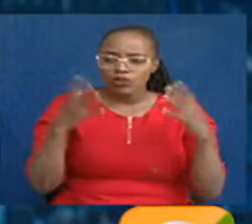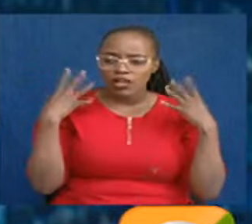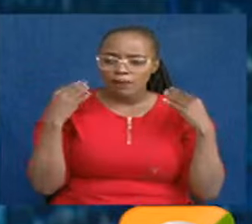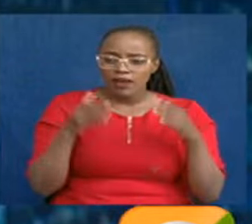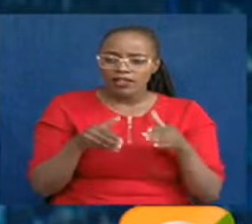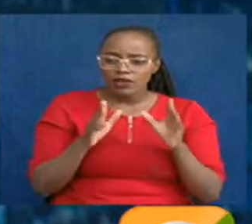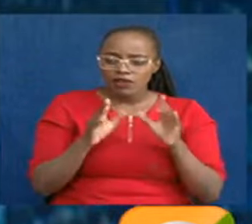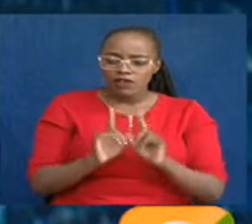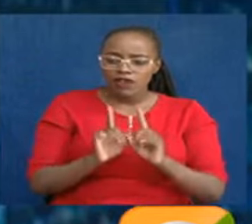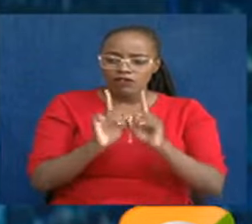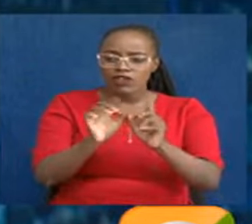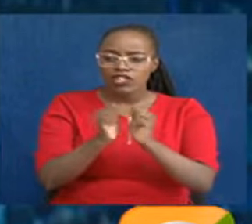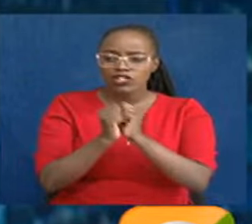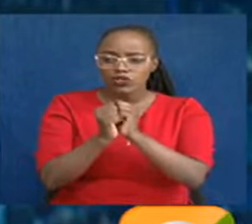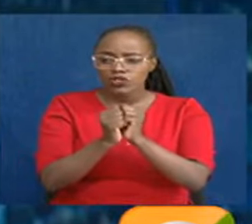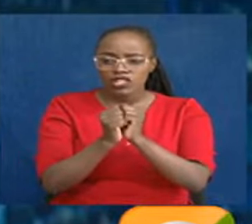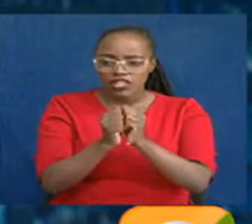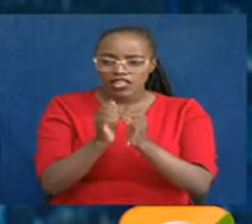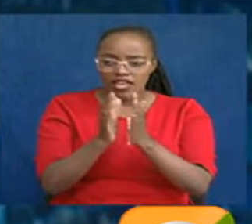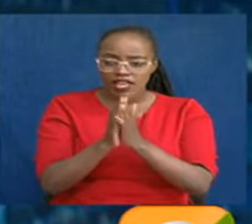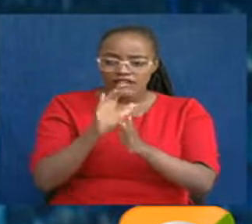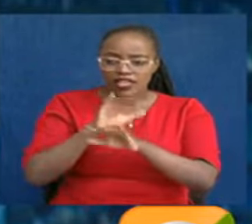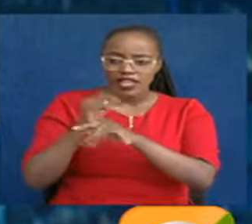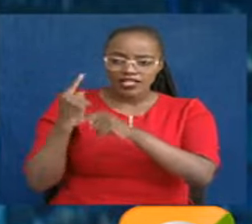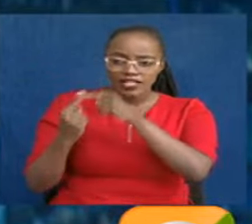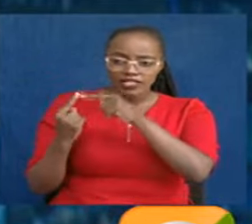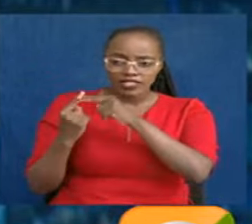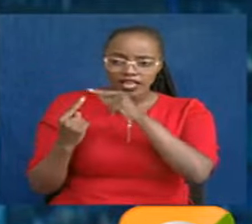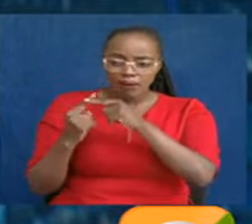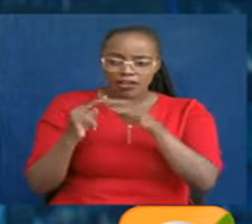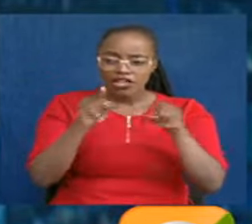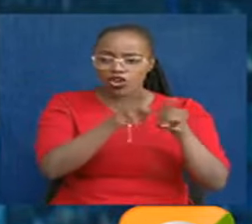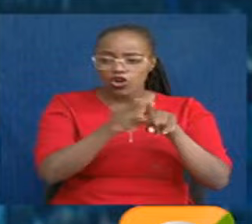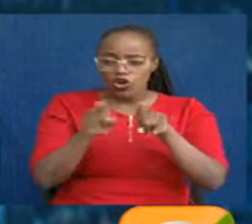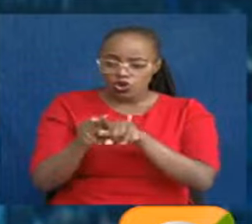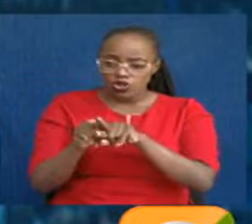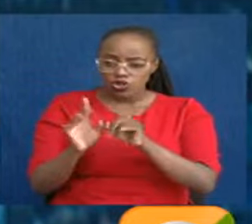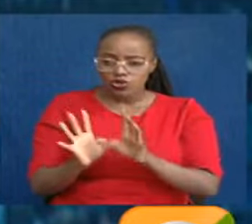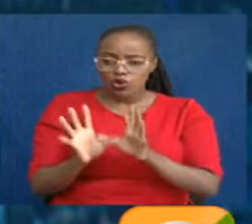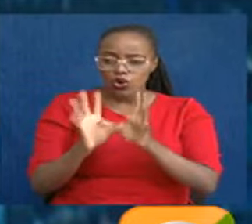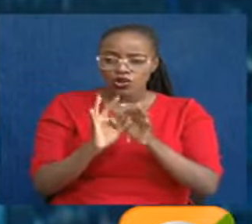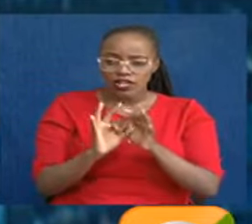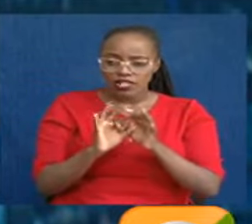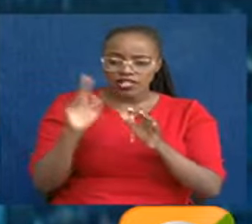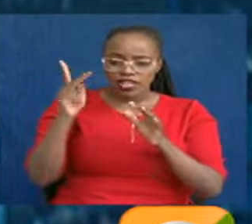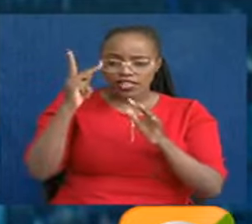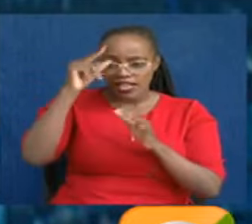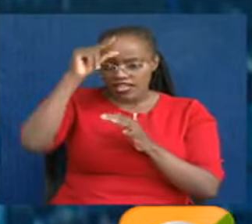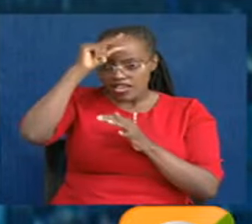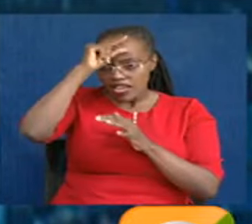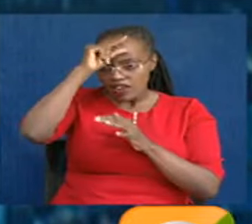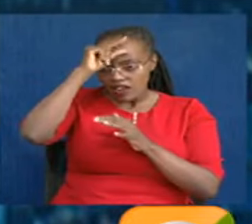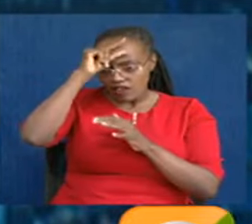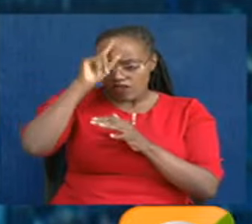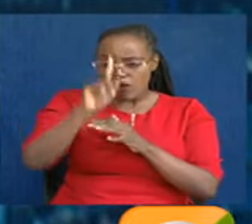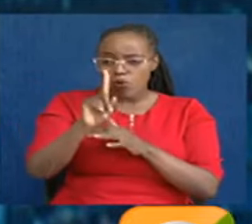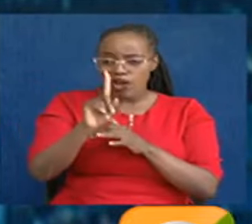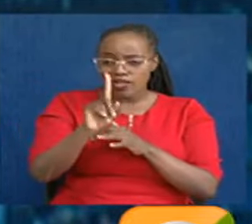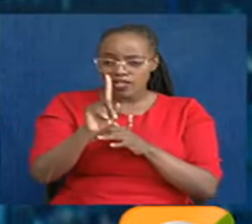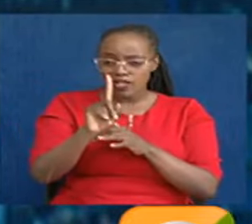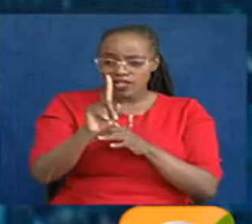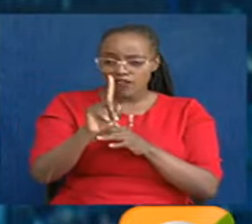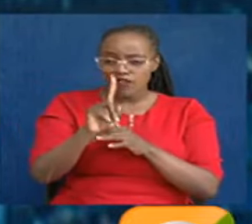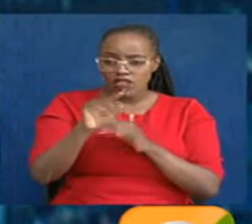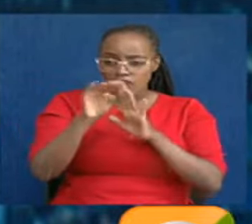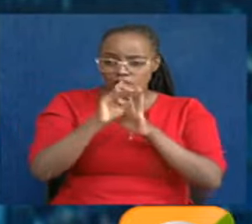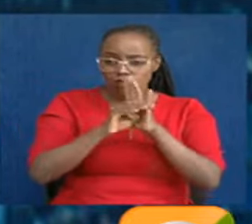work together, learning from the experience, and also connecting the Kenyan companies. One of the